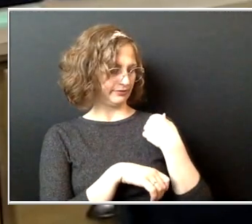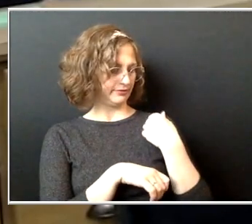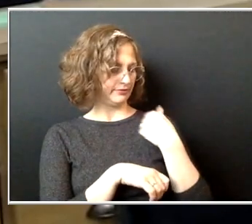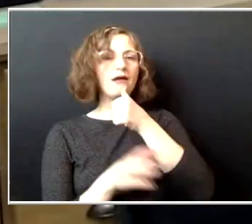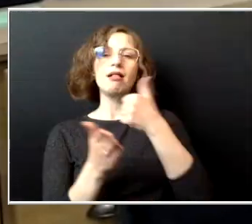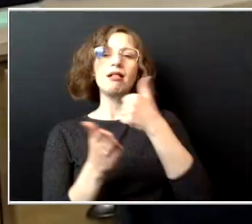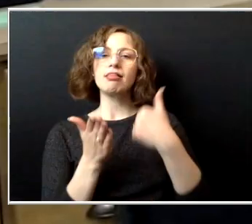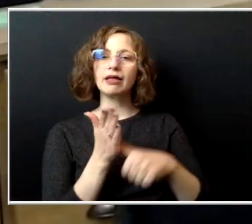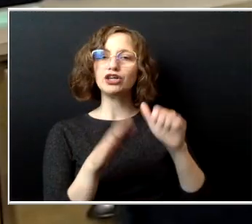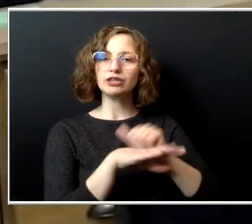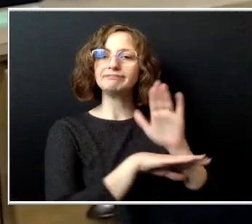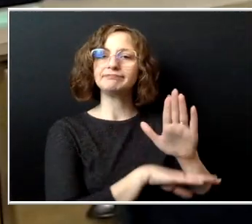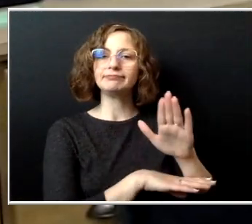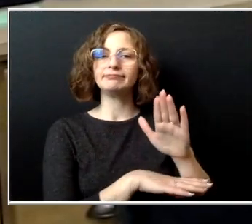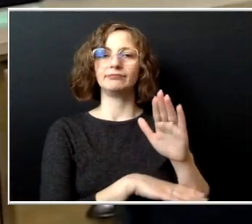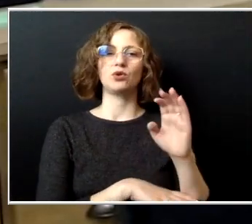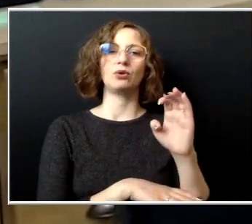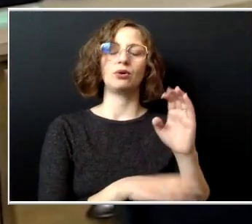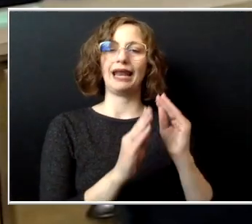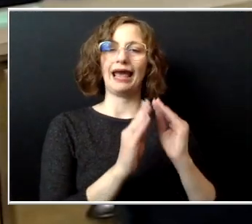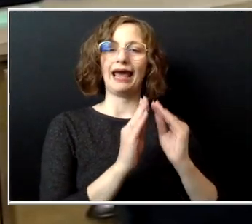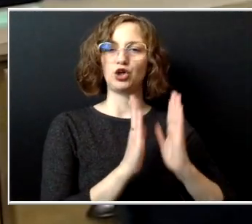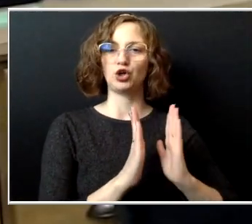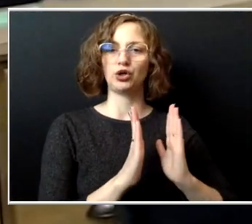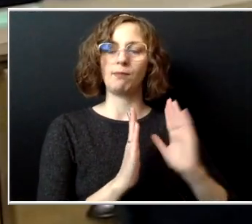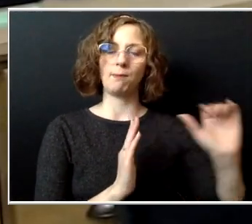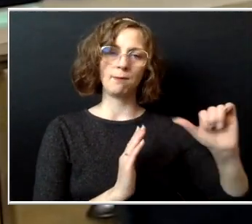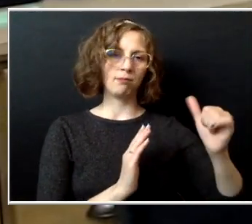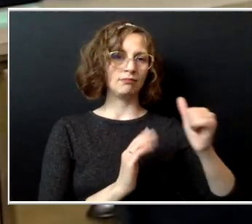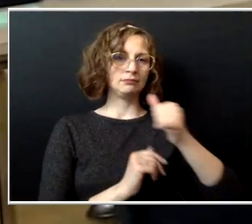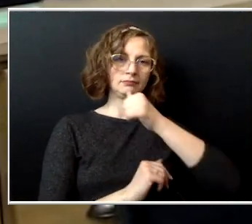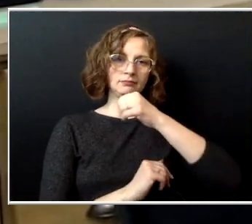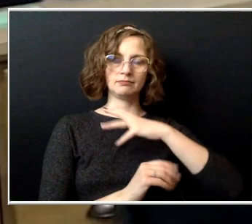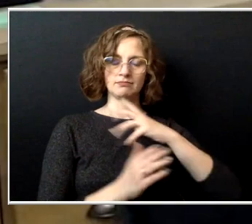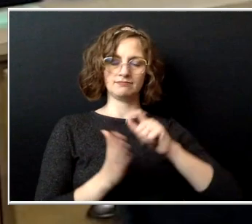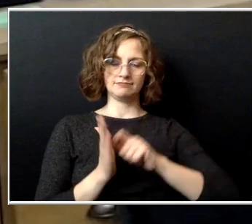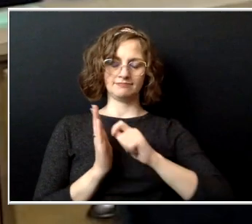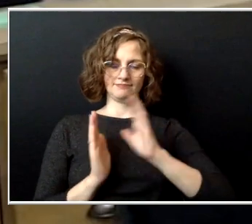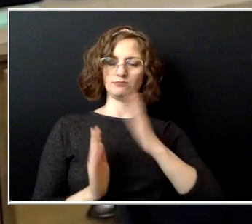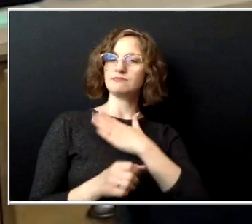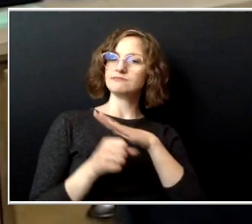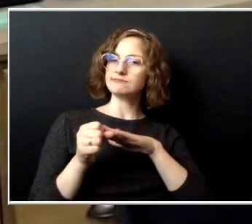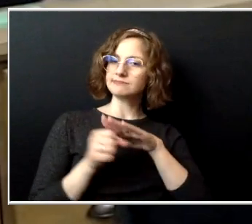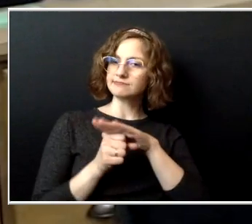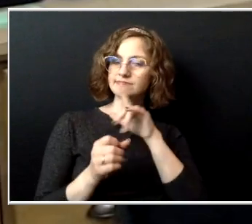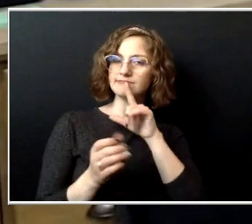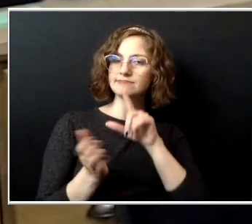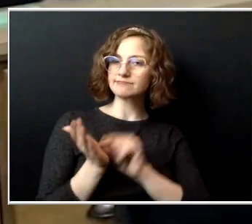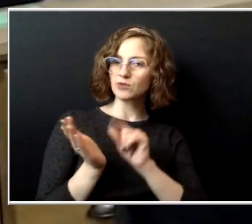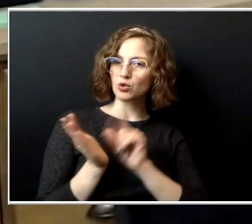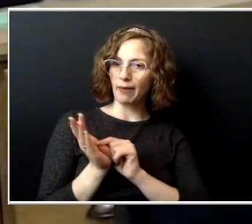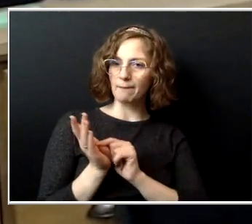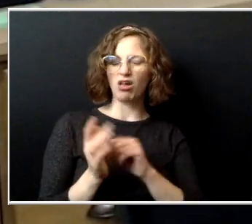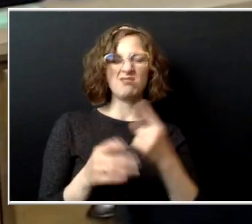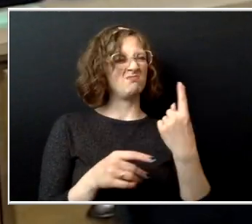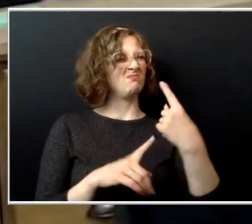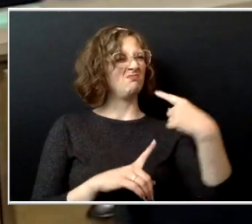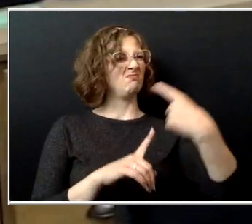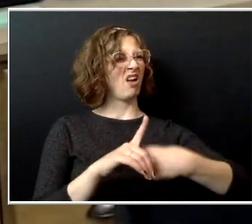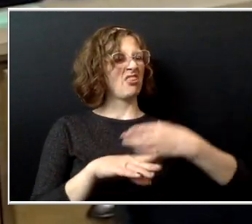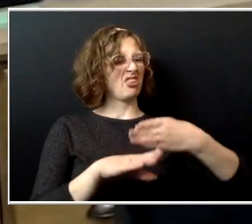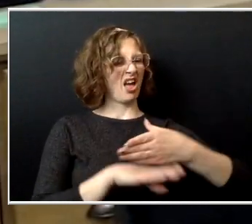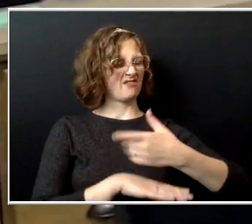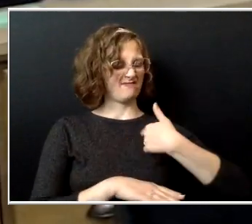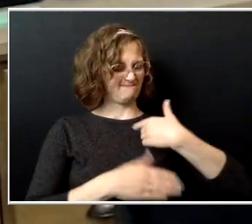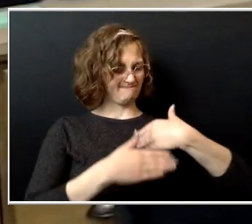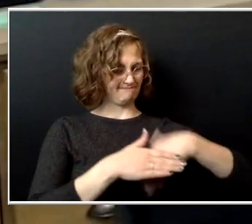that another female wrote to our local newspaper about a month after I had my baby, titled